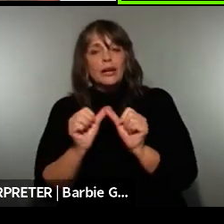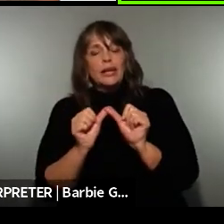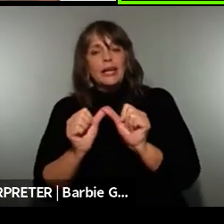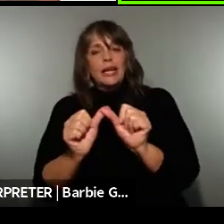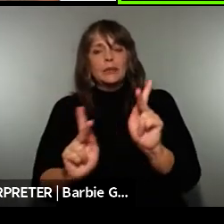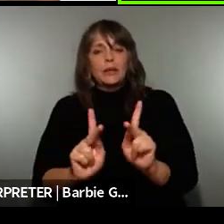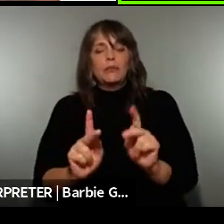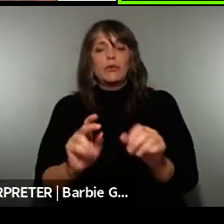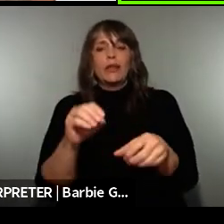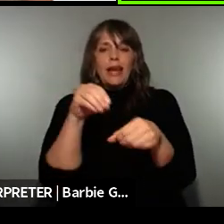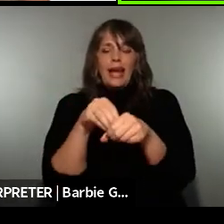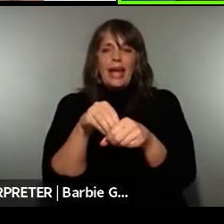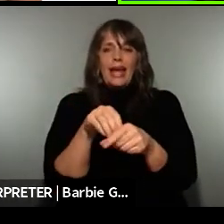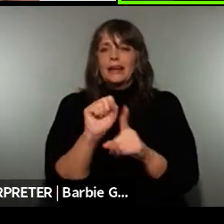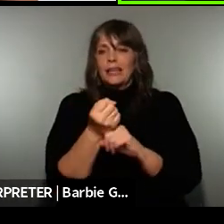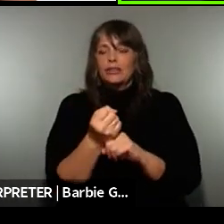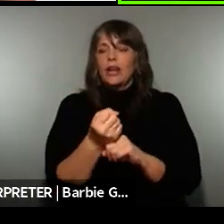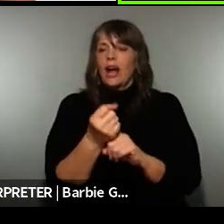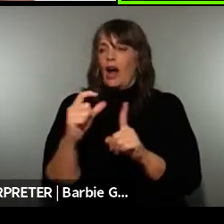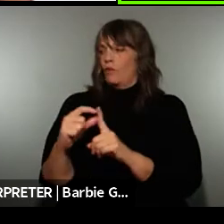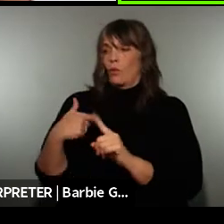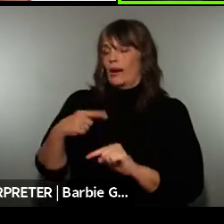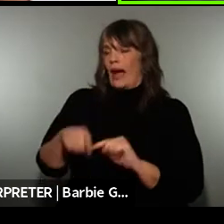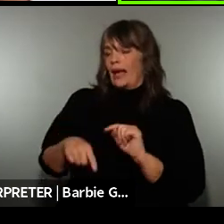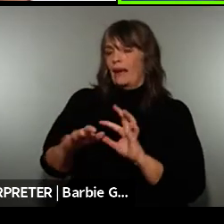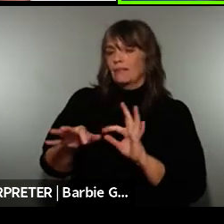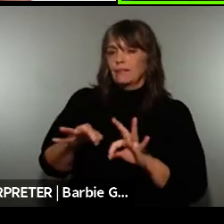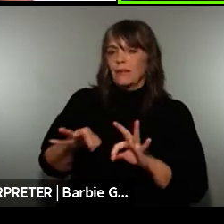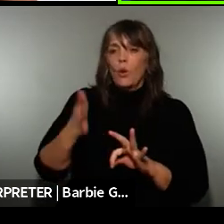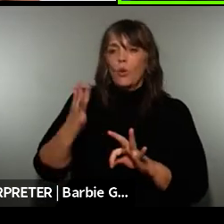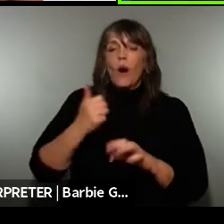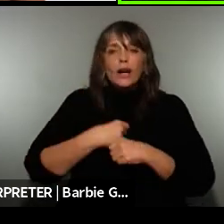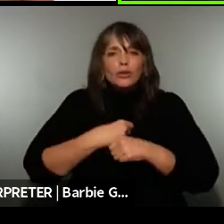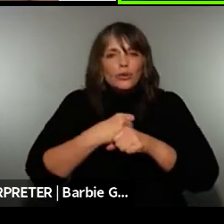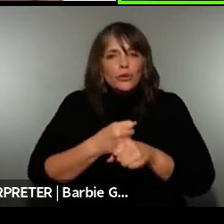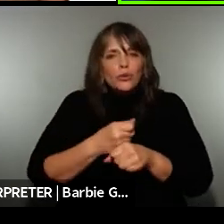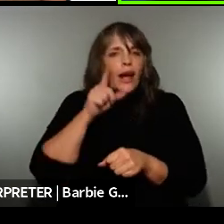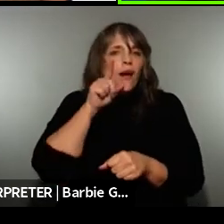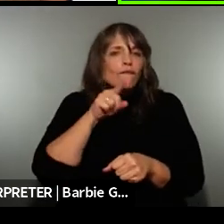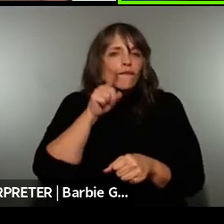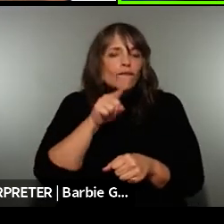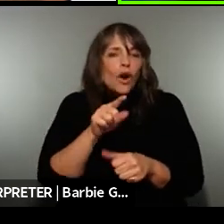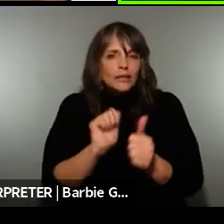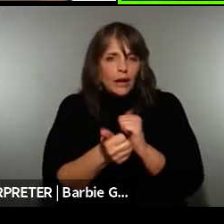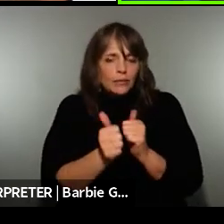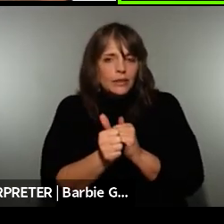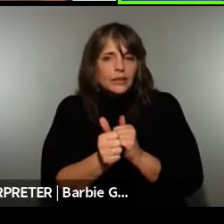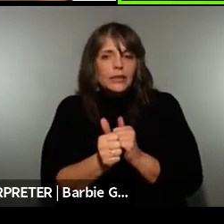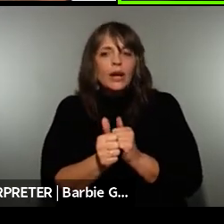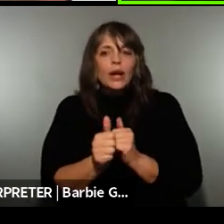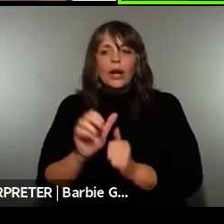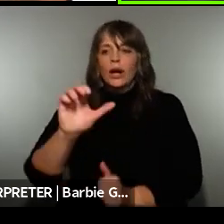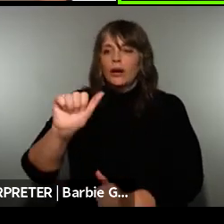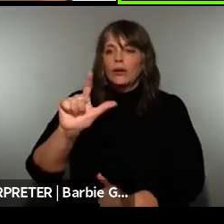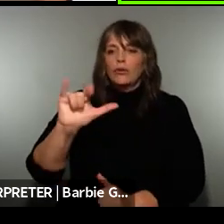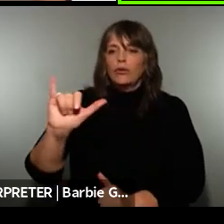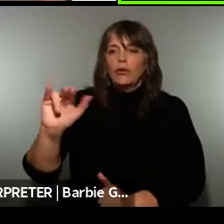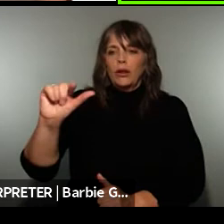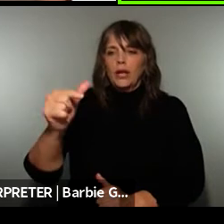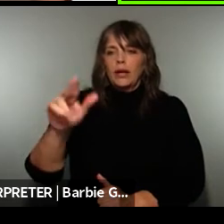can't pronounce to create false competition. Claudia is very, very smart. Check out Calling Up Justice. Wonderful YouTube channel